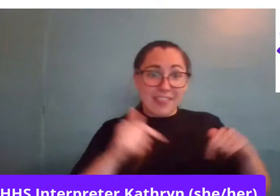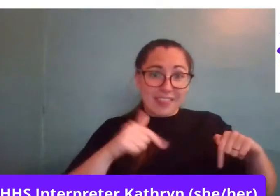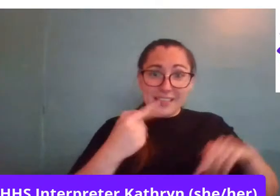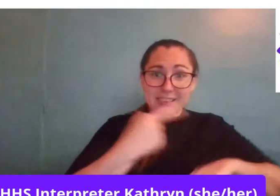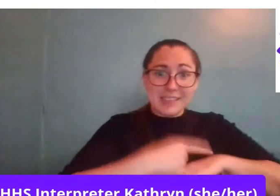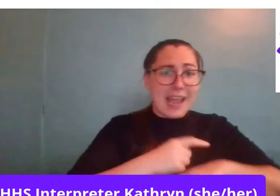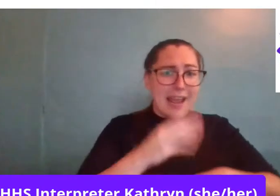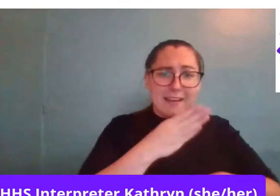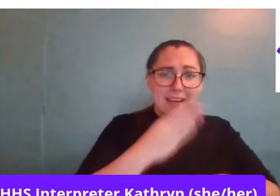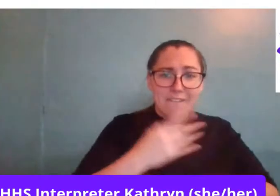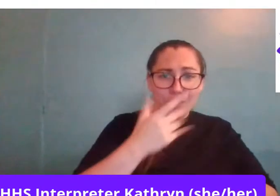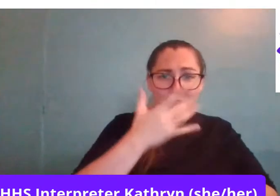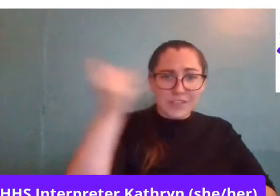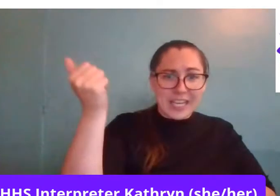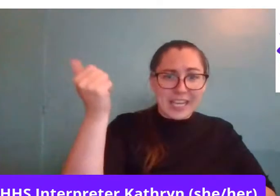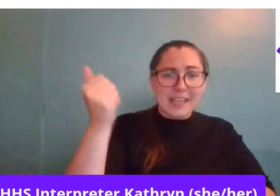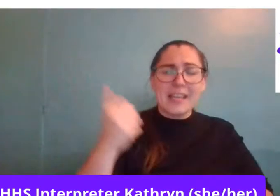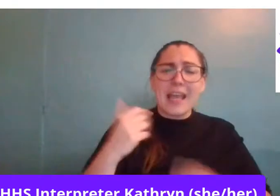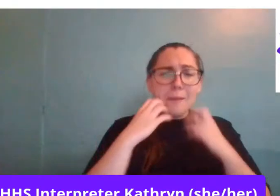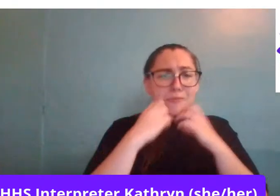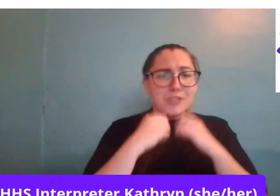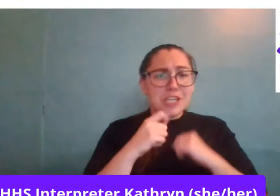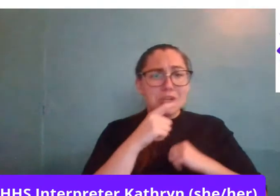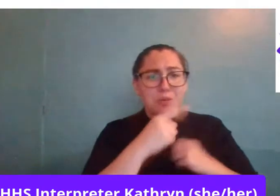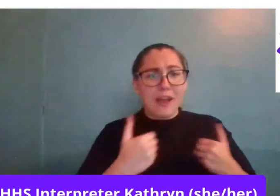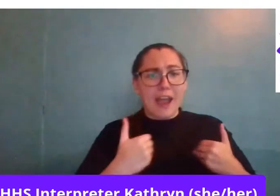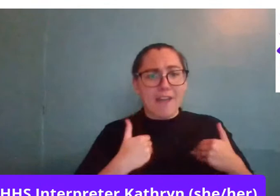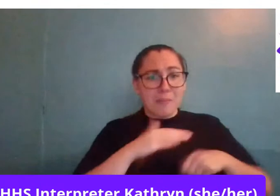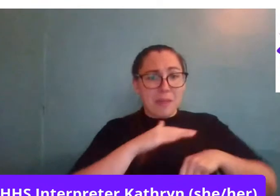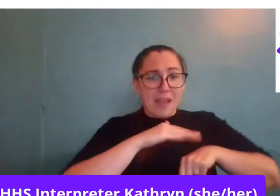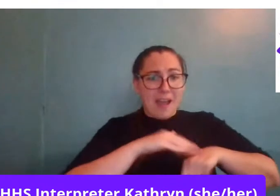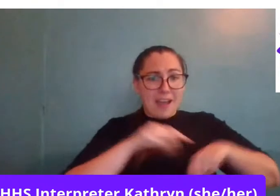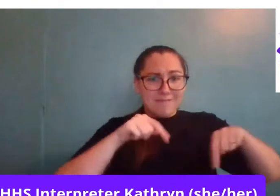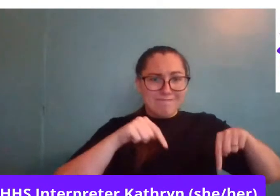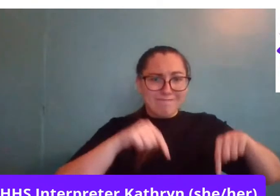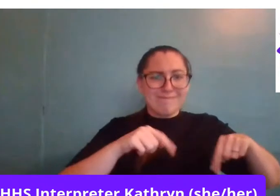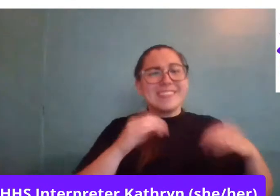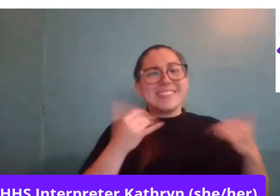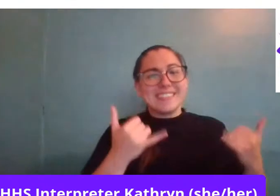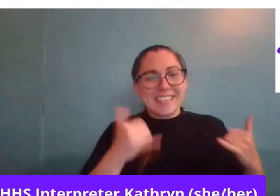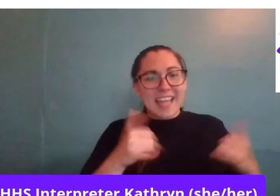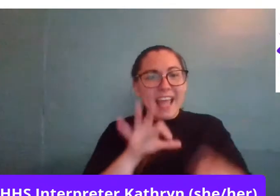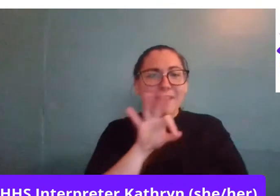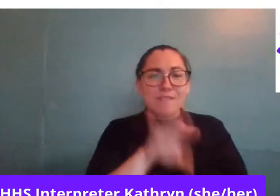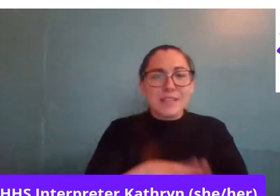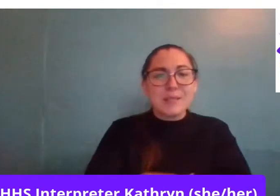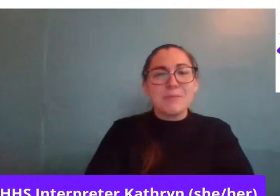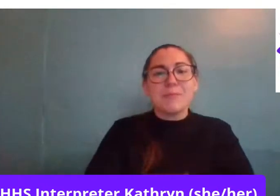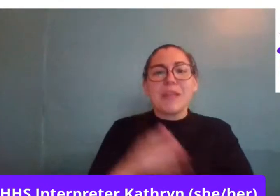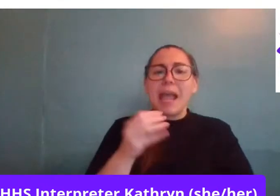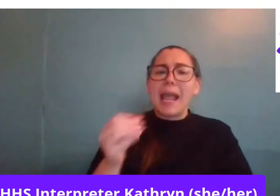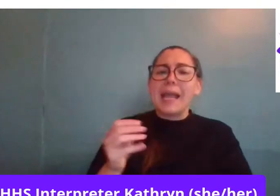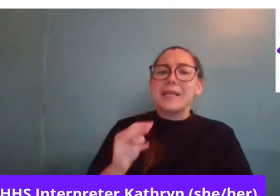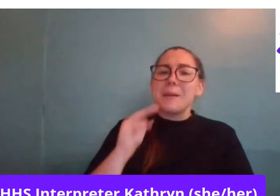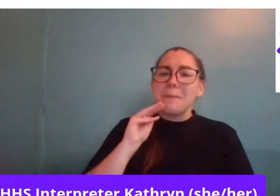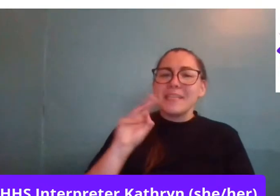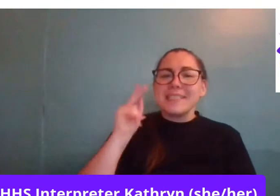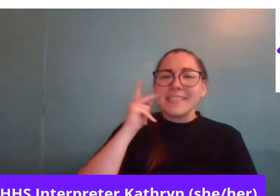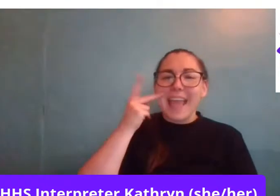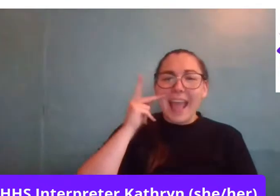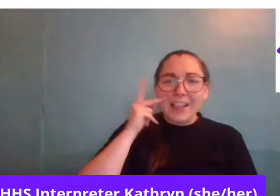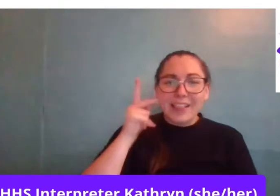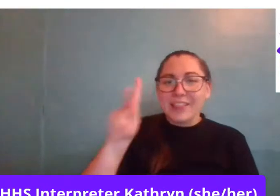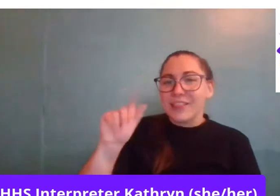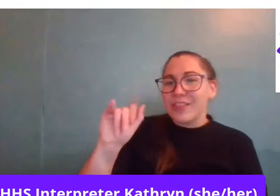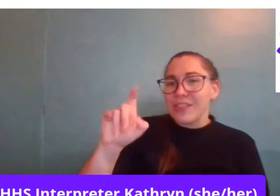yes, I appreciate you for having me on your platform on today, and to Miss Catherine and Mr. Dave.